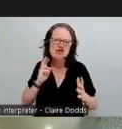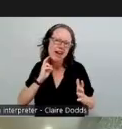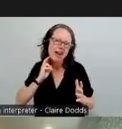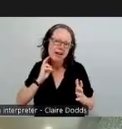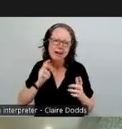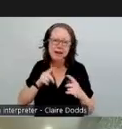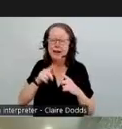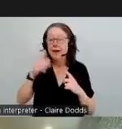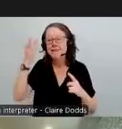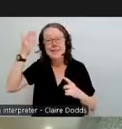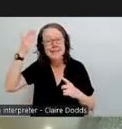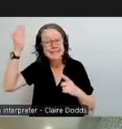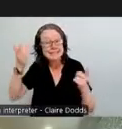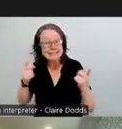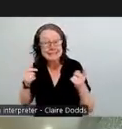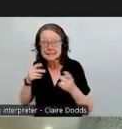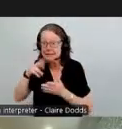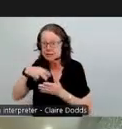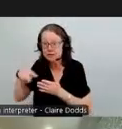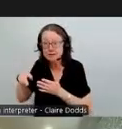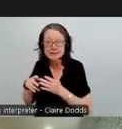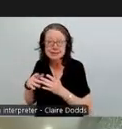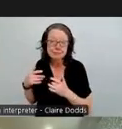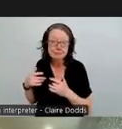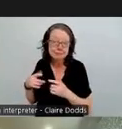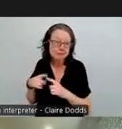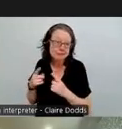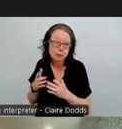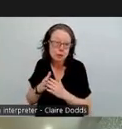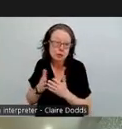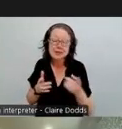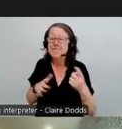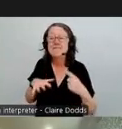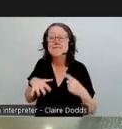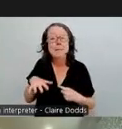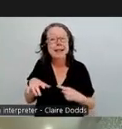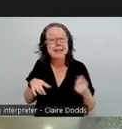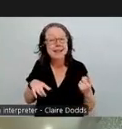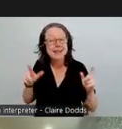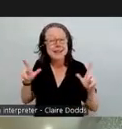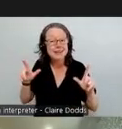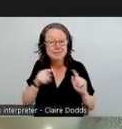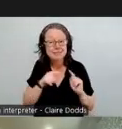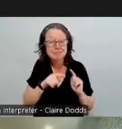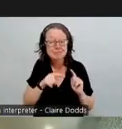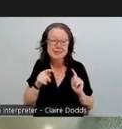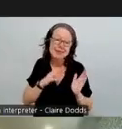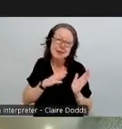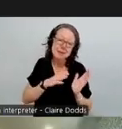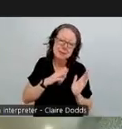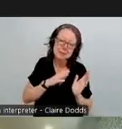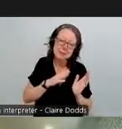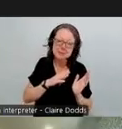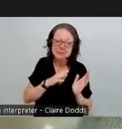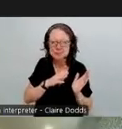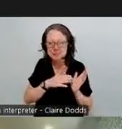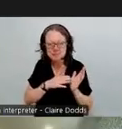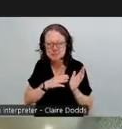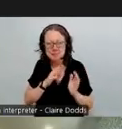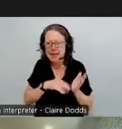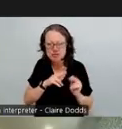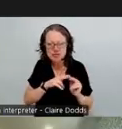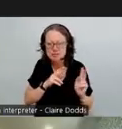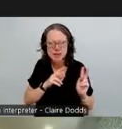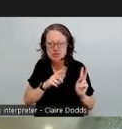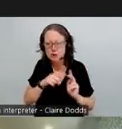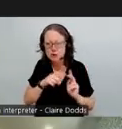fantasy, reading about those kind of books. A family set up between a parent and a daughter.